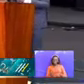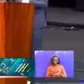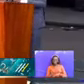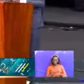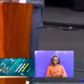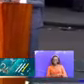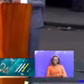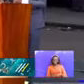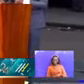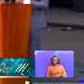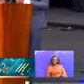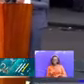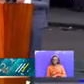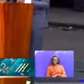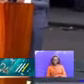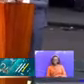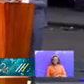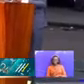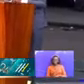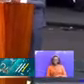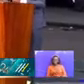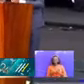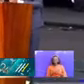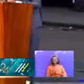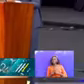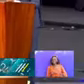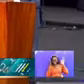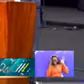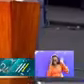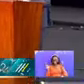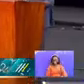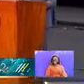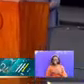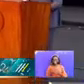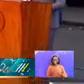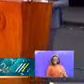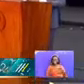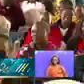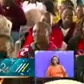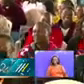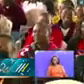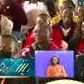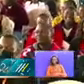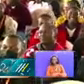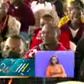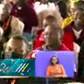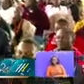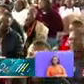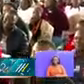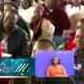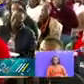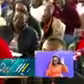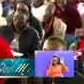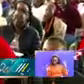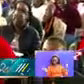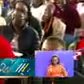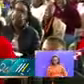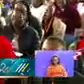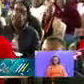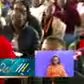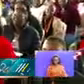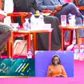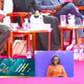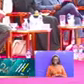minute because I said when Bishop stands I feel powerful oh my God Bishop don't stand again